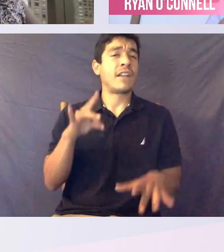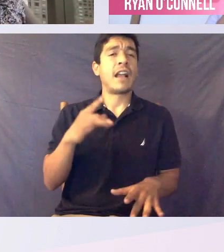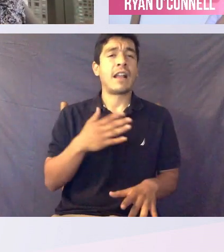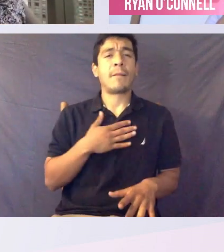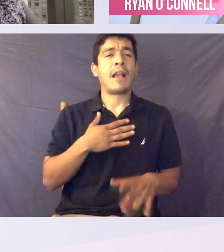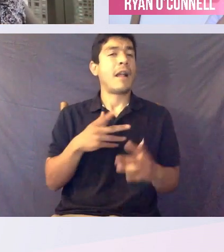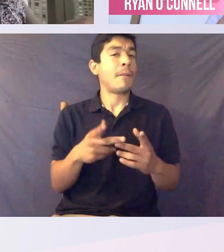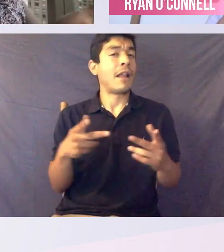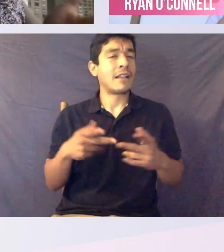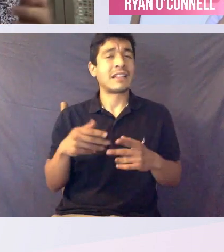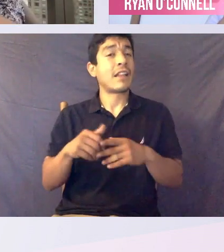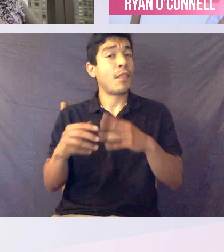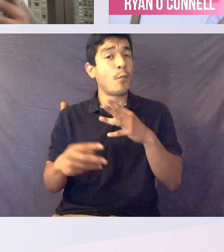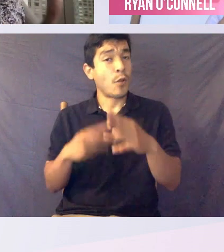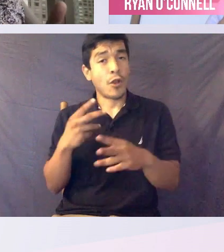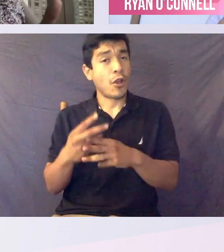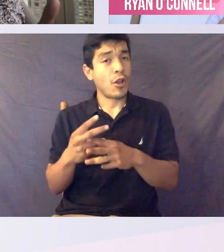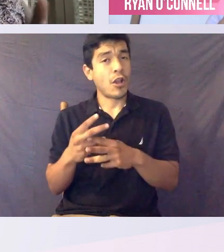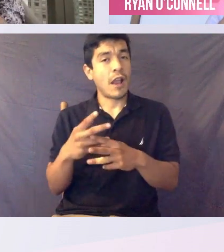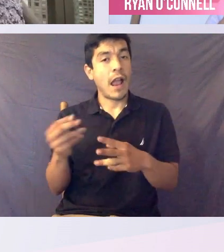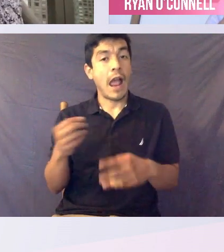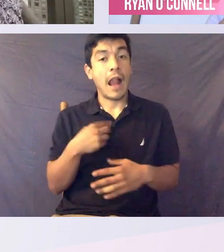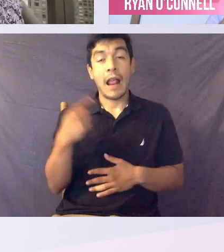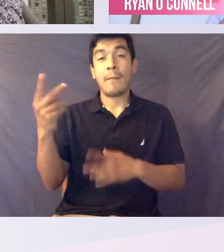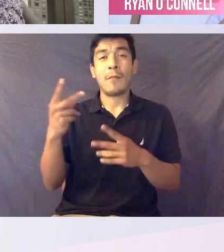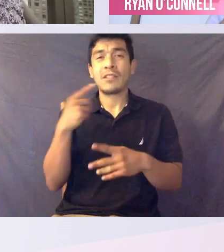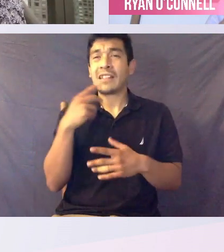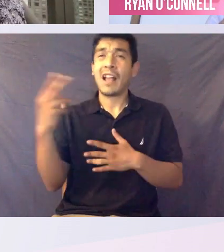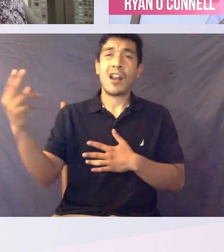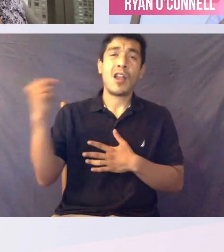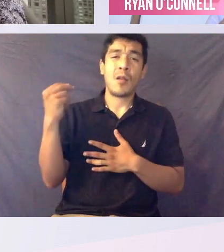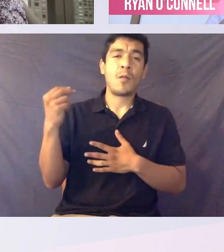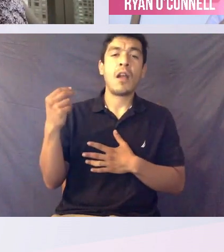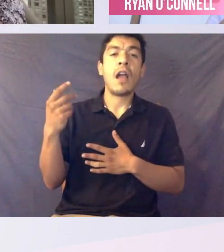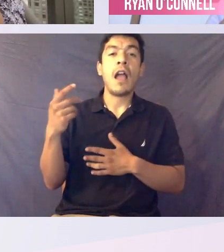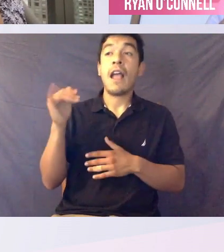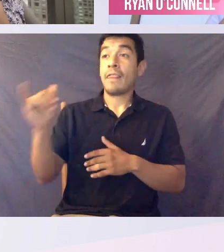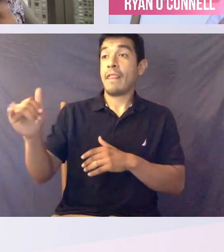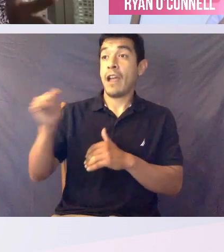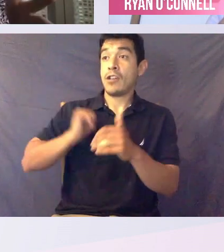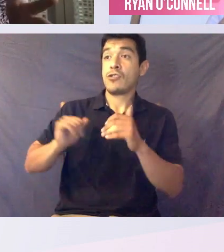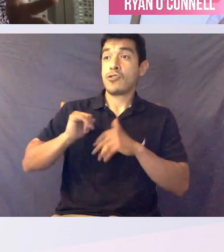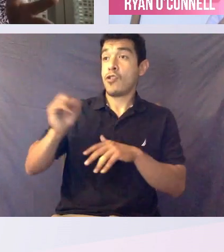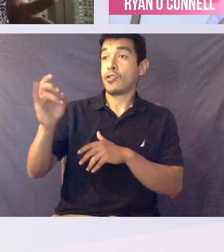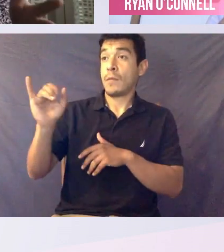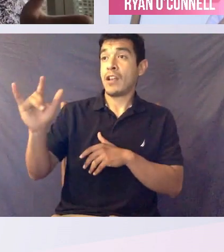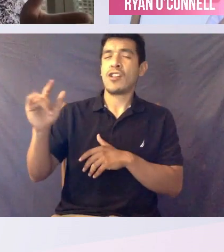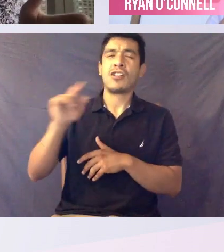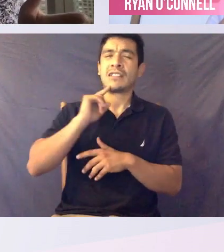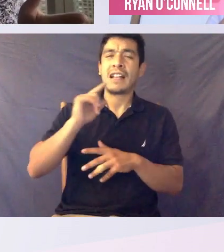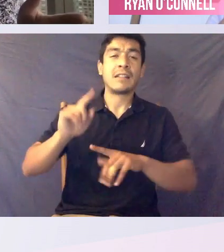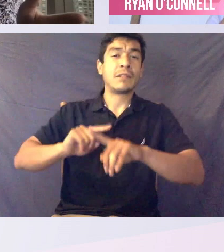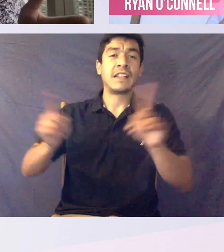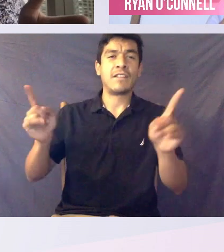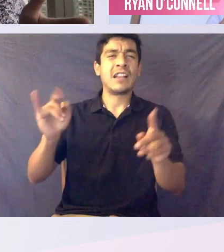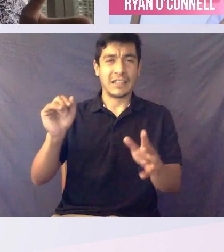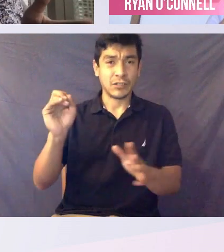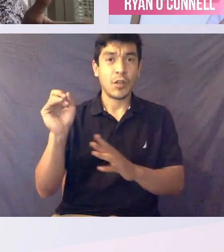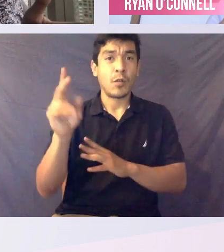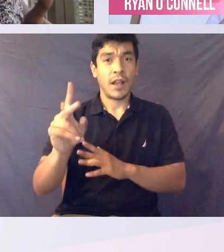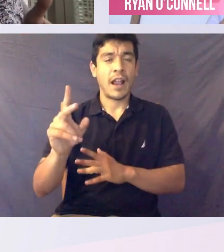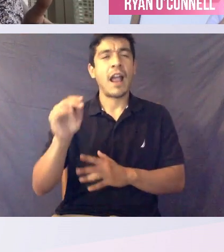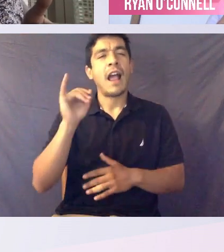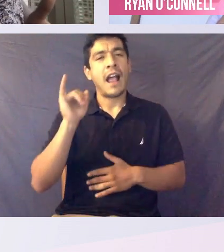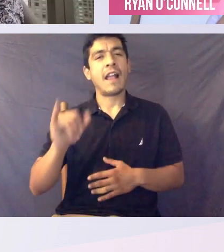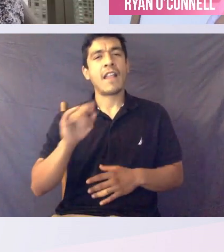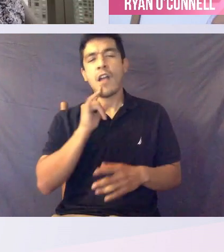place in the world, you know, and I'm being told I'm less than, there's a show that tells me being different is absolutely okay and validates my